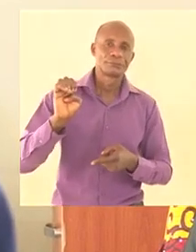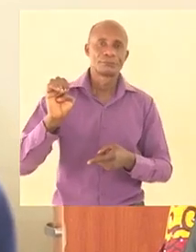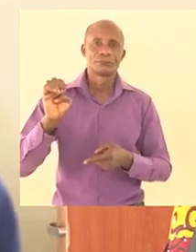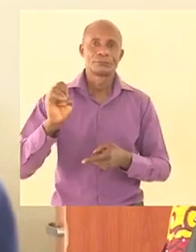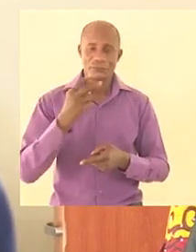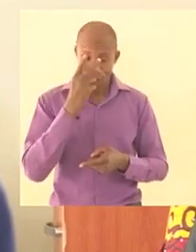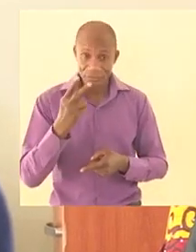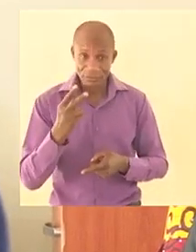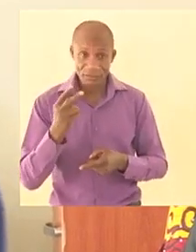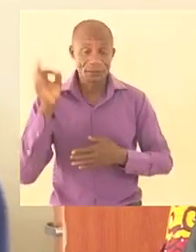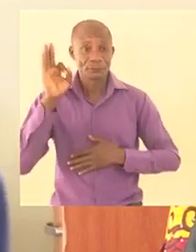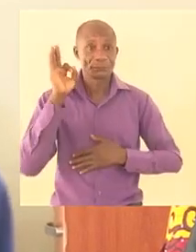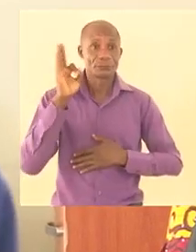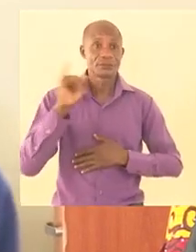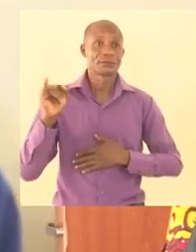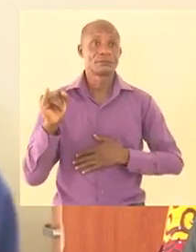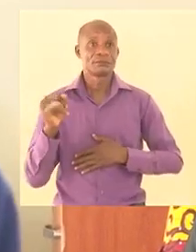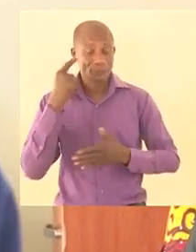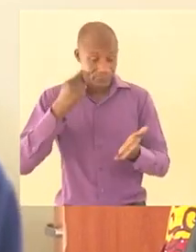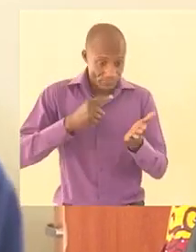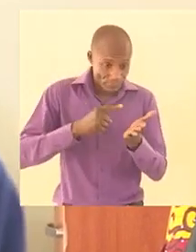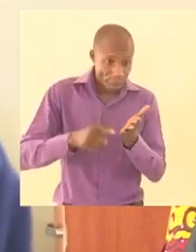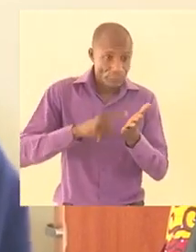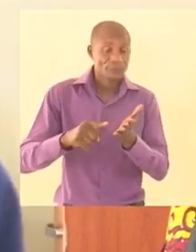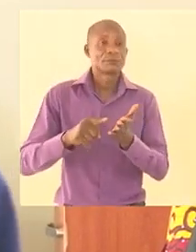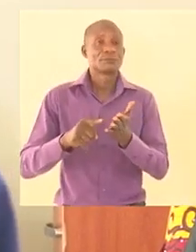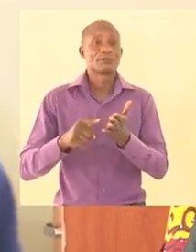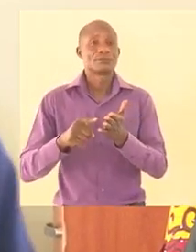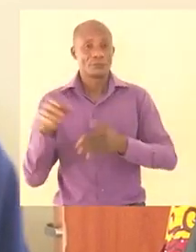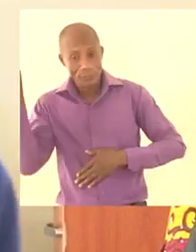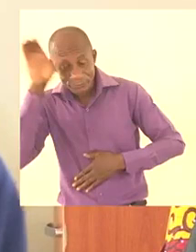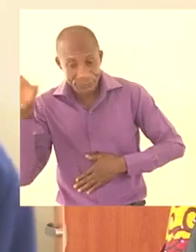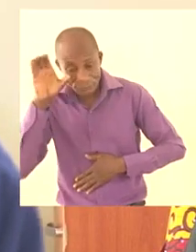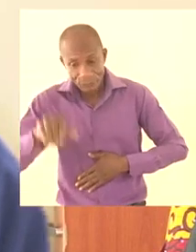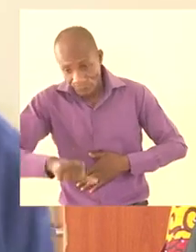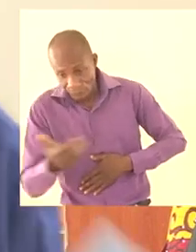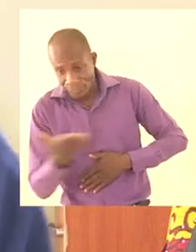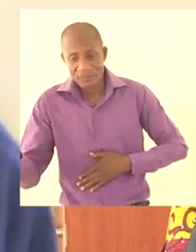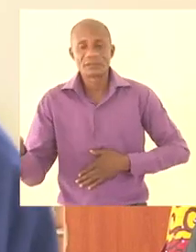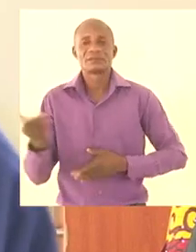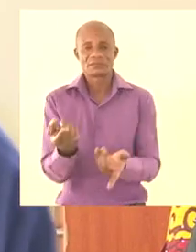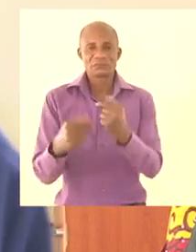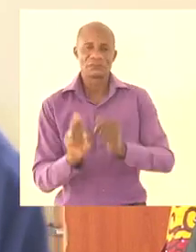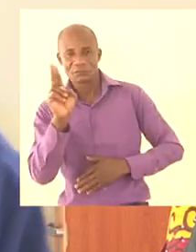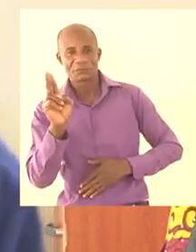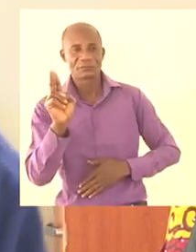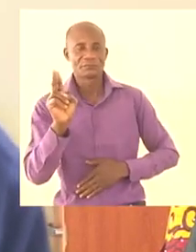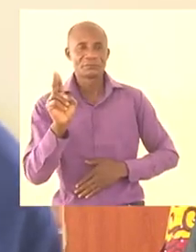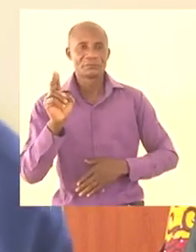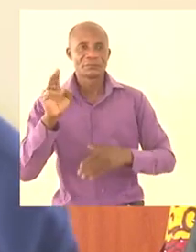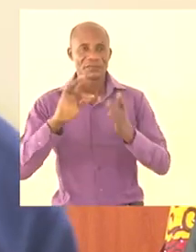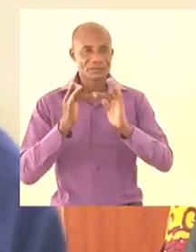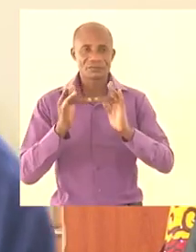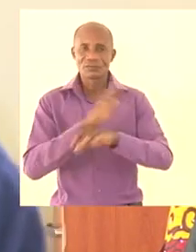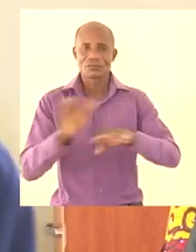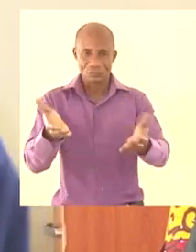homily. While searching for your homily, while see, the other things you are see rolling obscenities. In. You see things that you don't